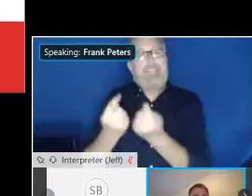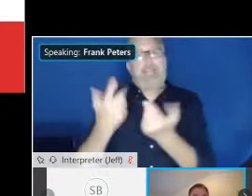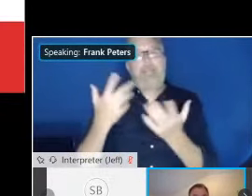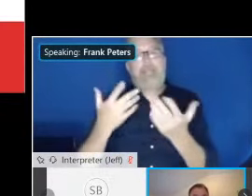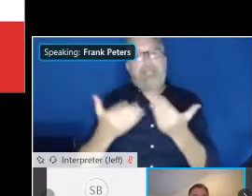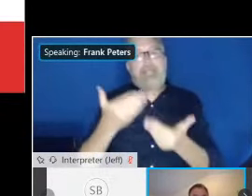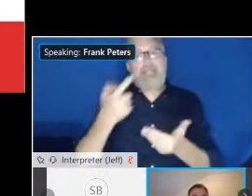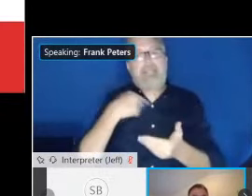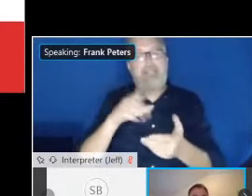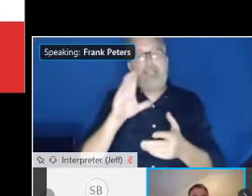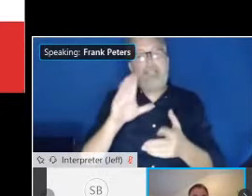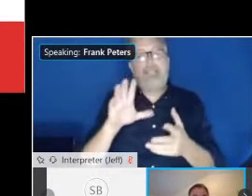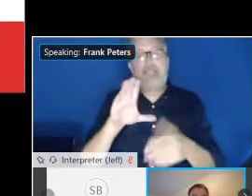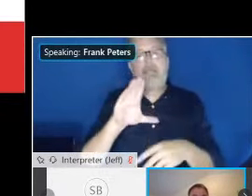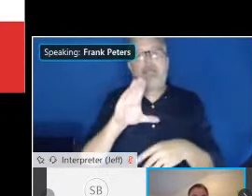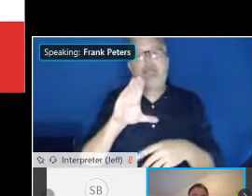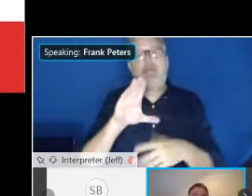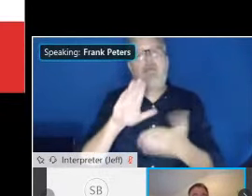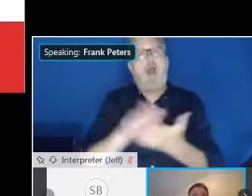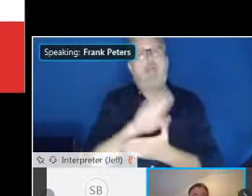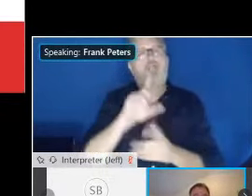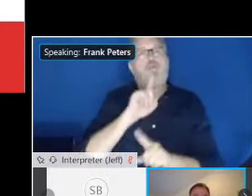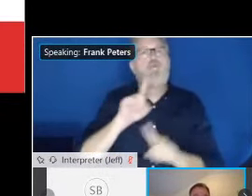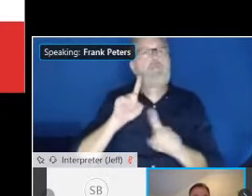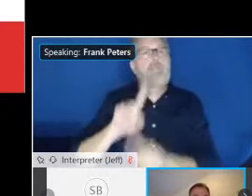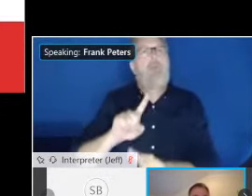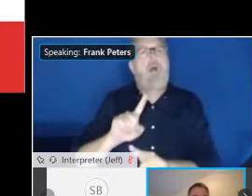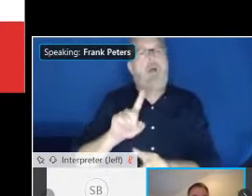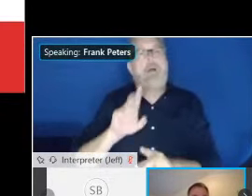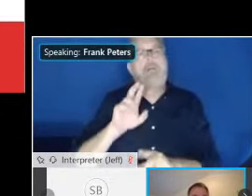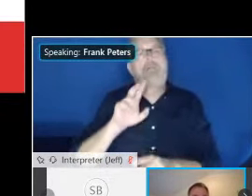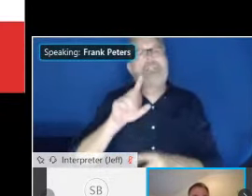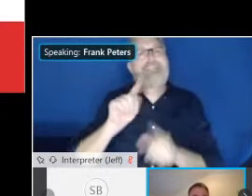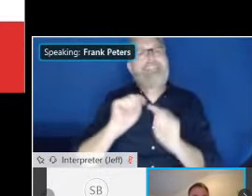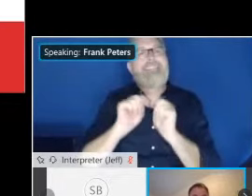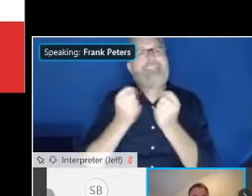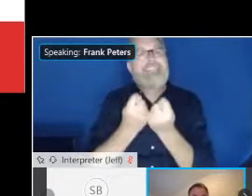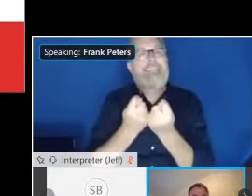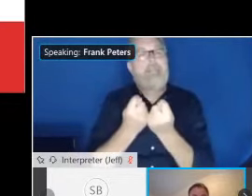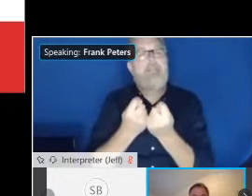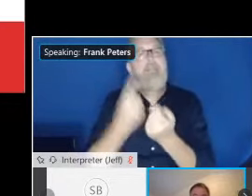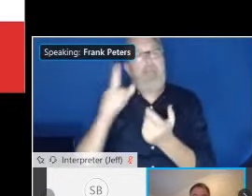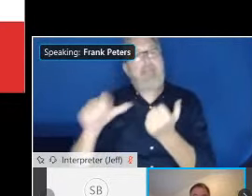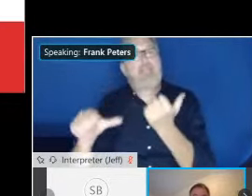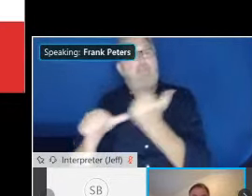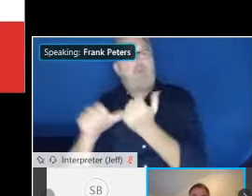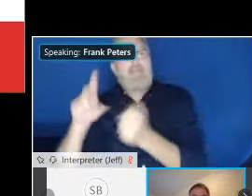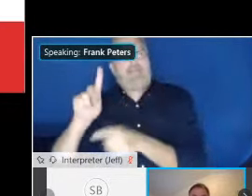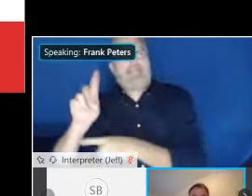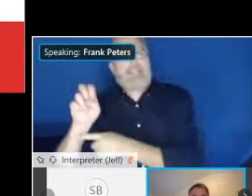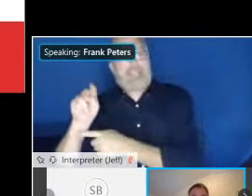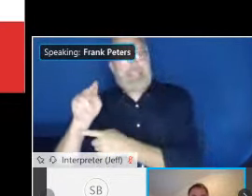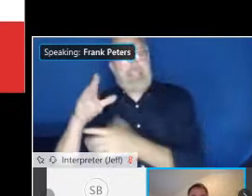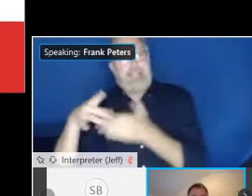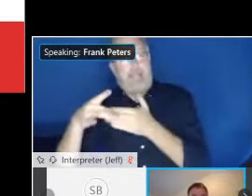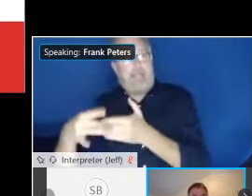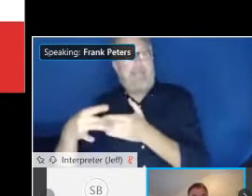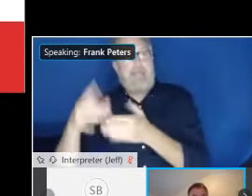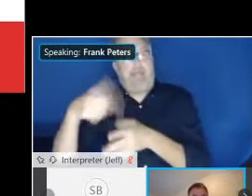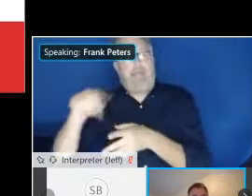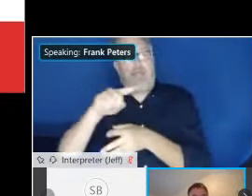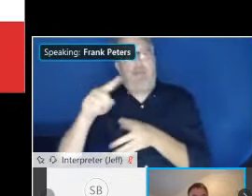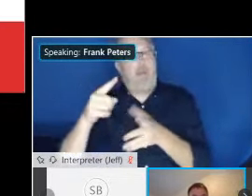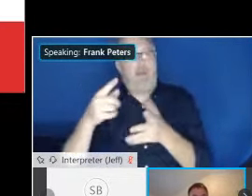one is the college response team. Every college has a response team headed by an associate dean. They are really out